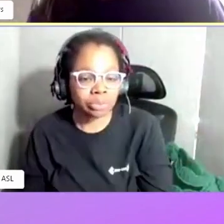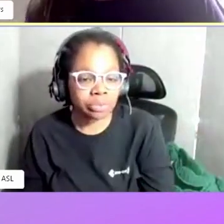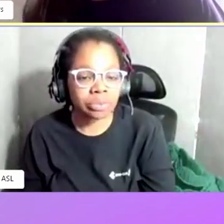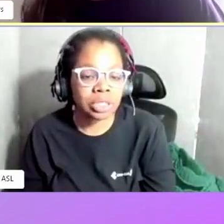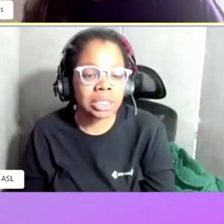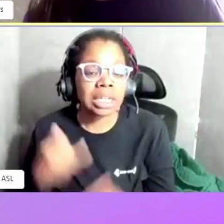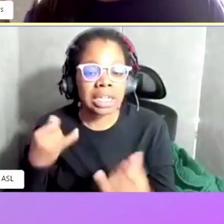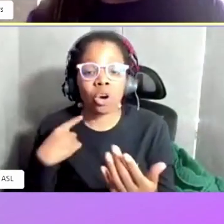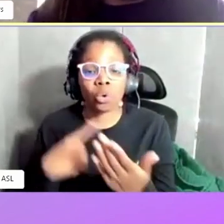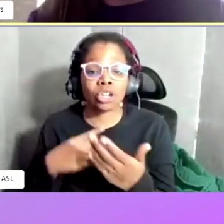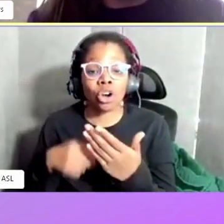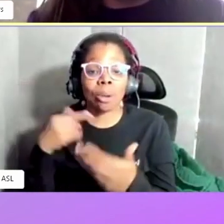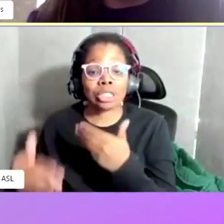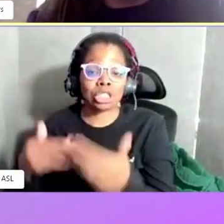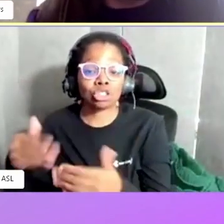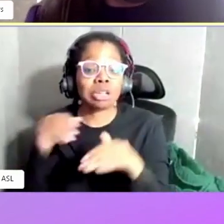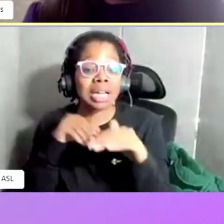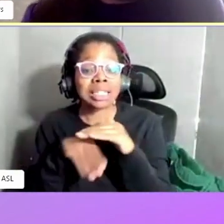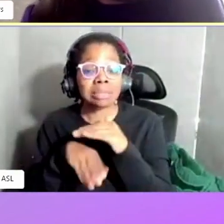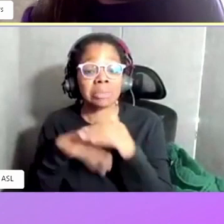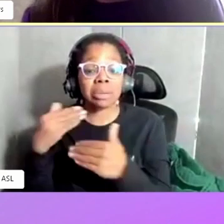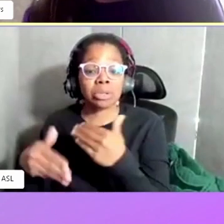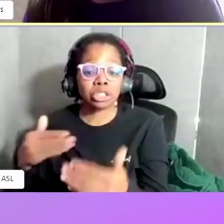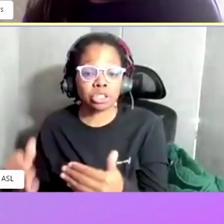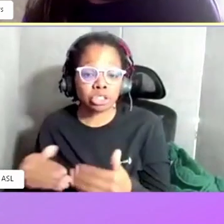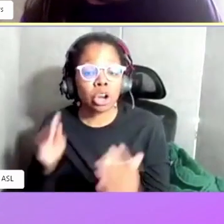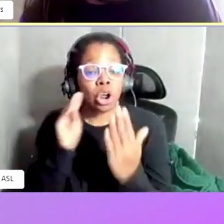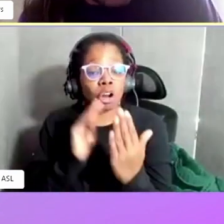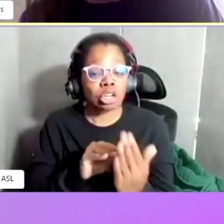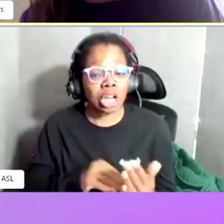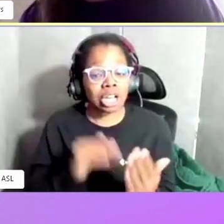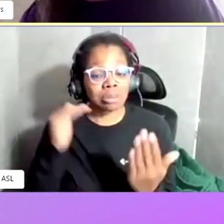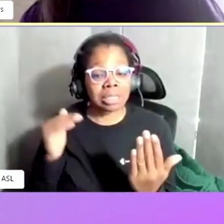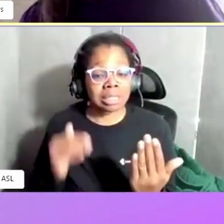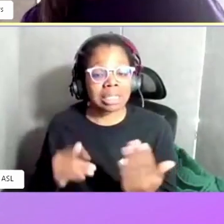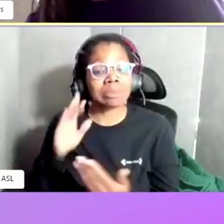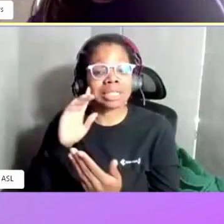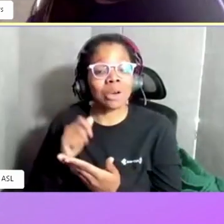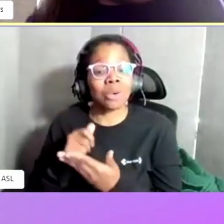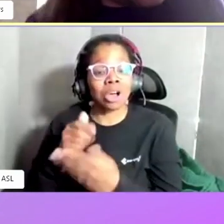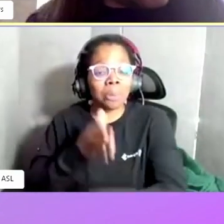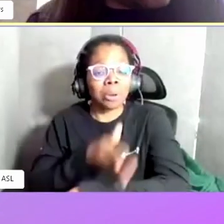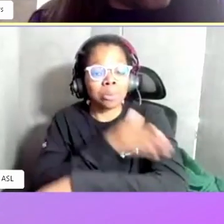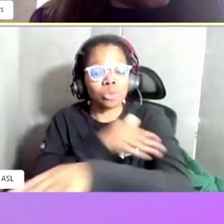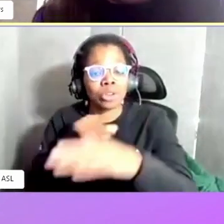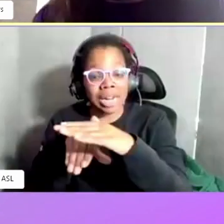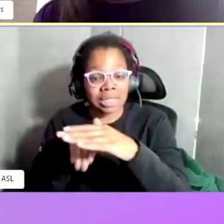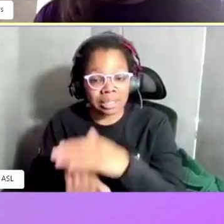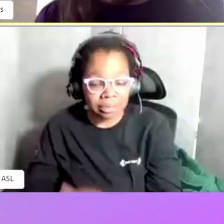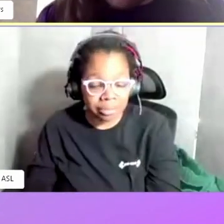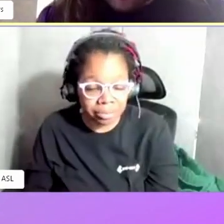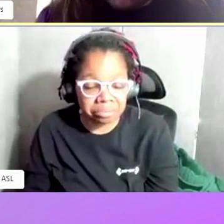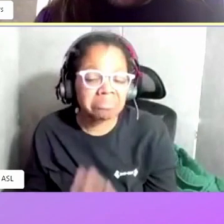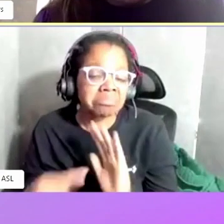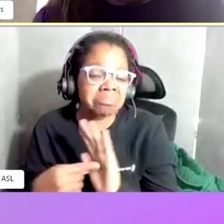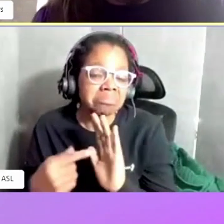about procedures. So accessibility procedures are documented steps known to help improve accessibility. Examples